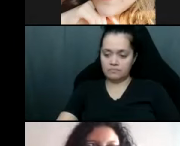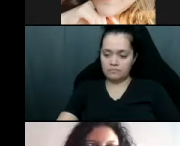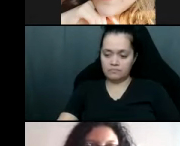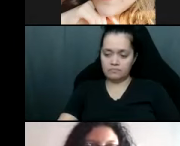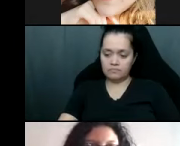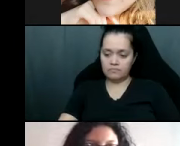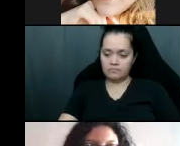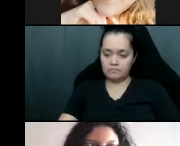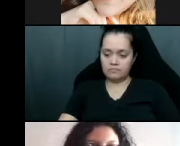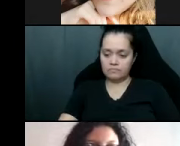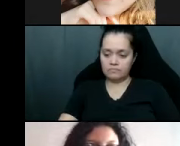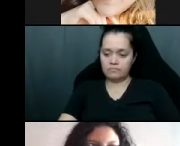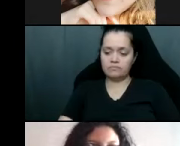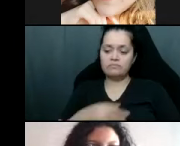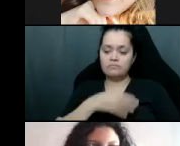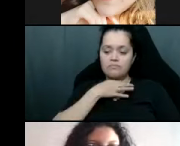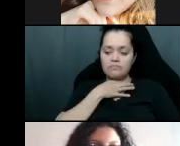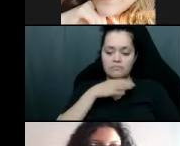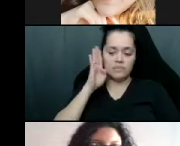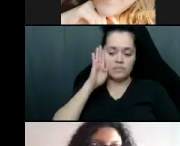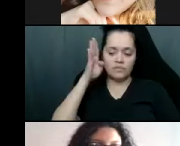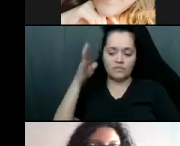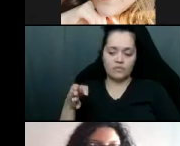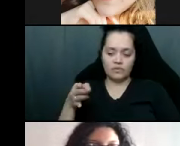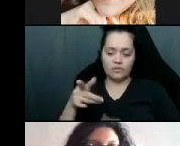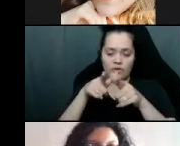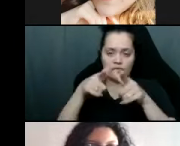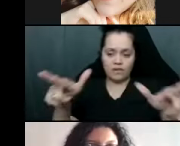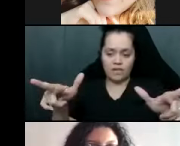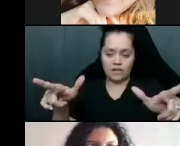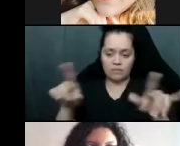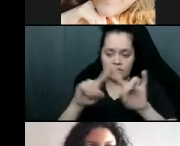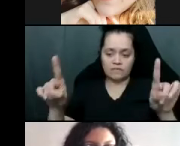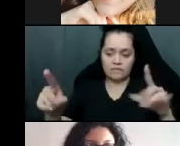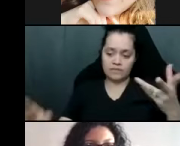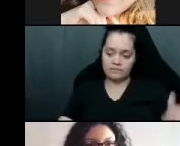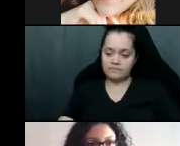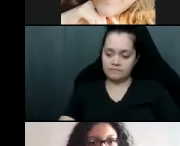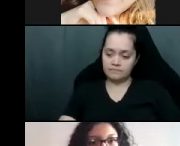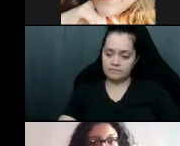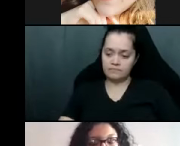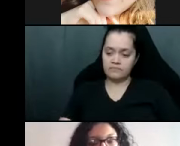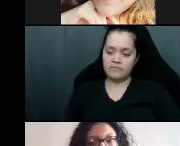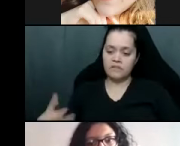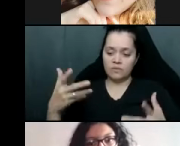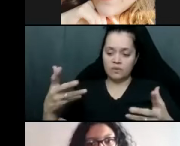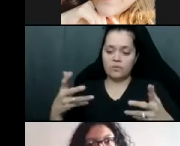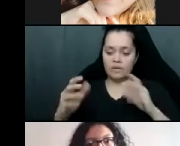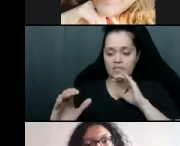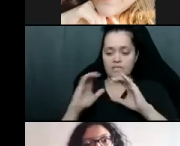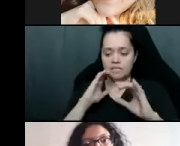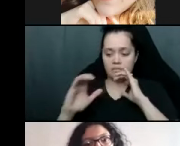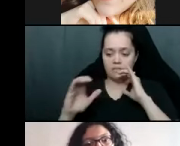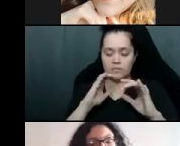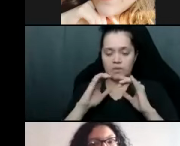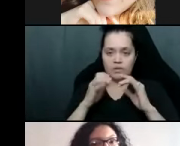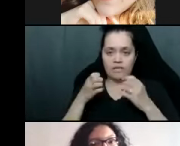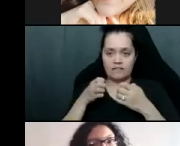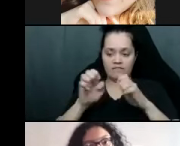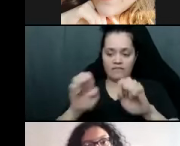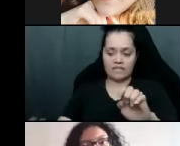So one wonders about the future of language differences. If we want to communicate